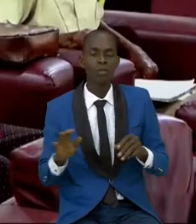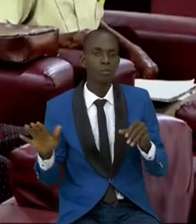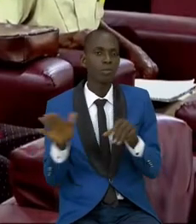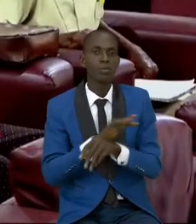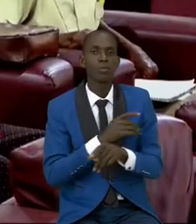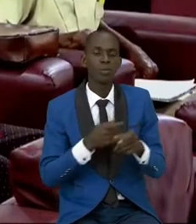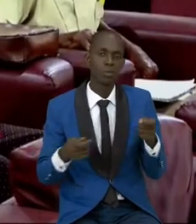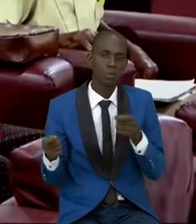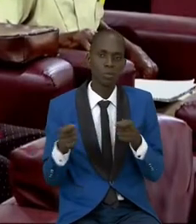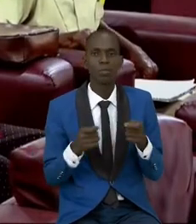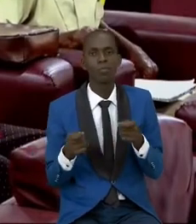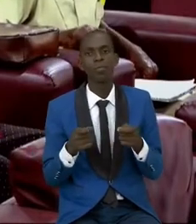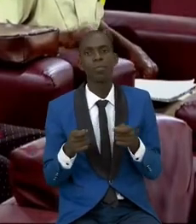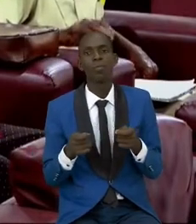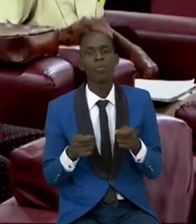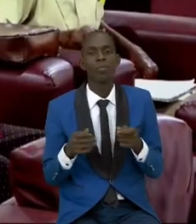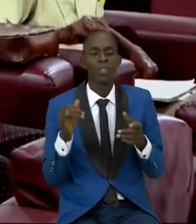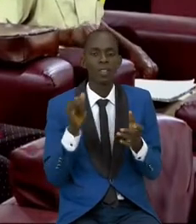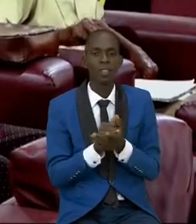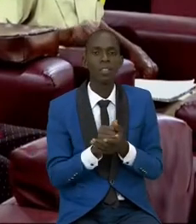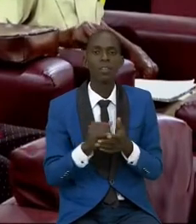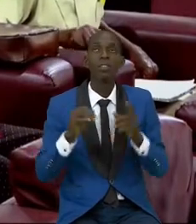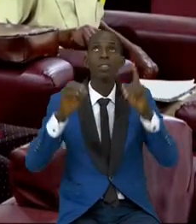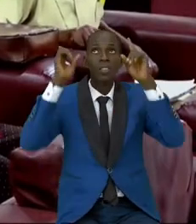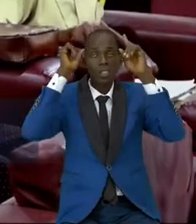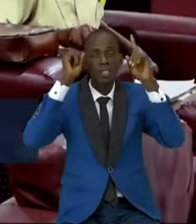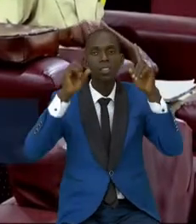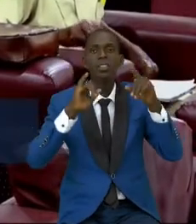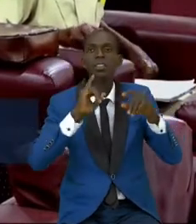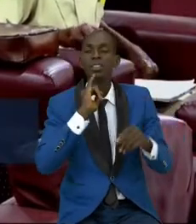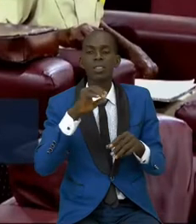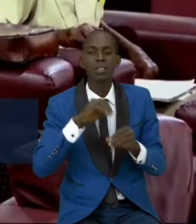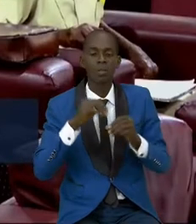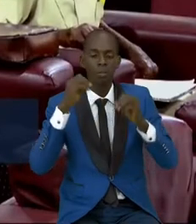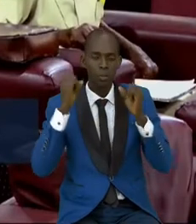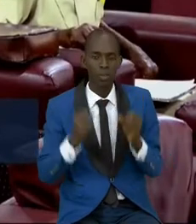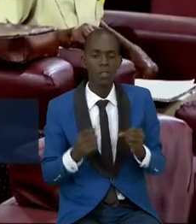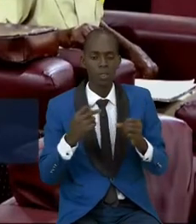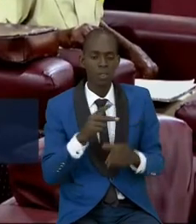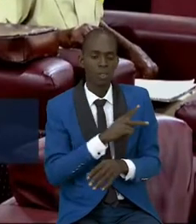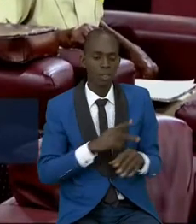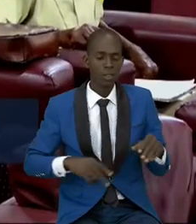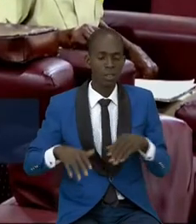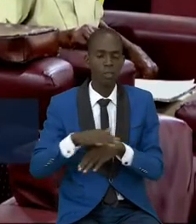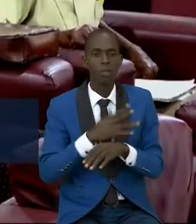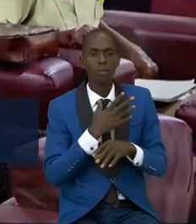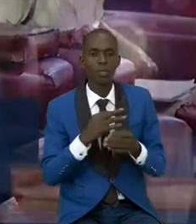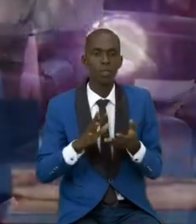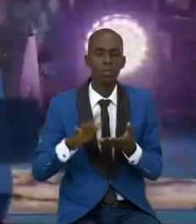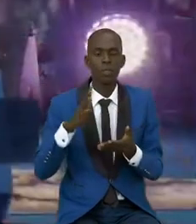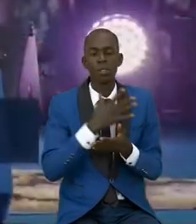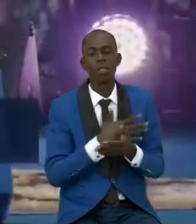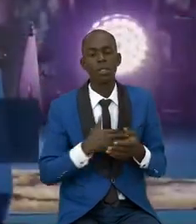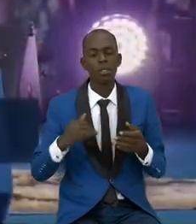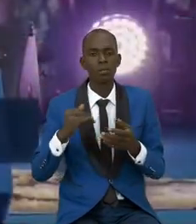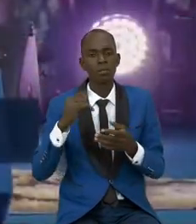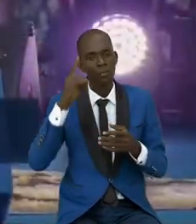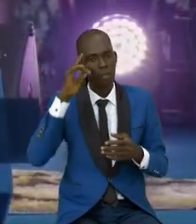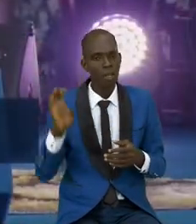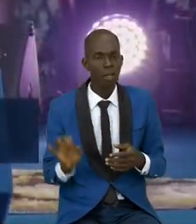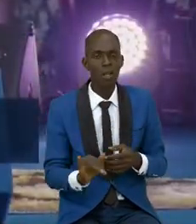is, his is the power, the kingdom, and the glory forever and ever. And